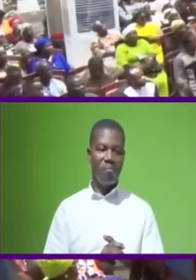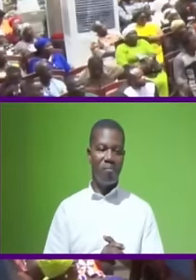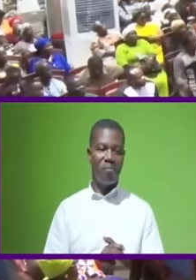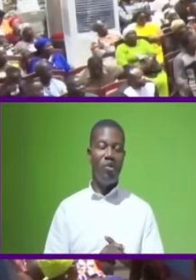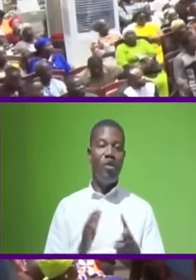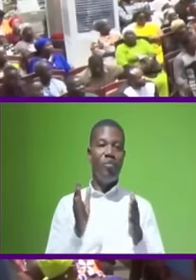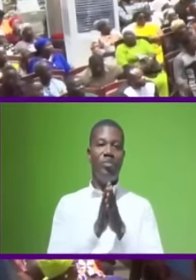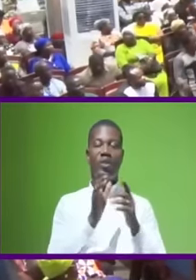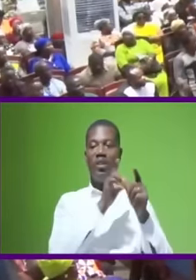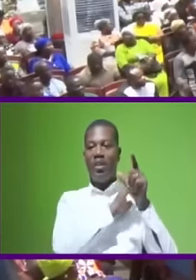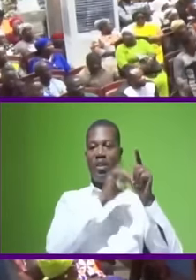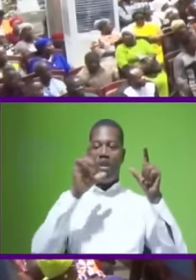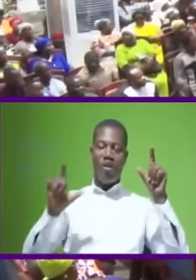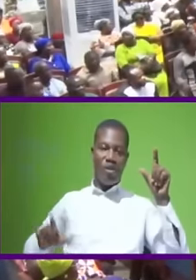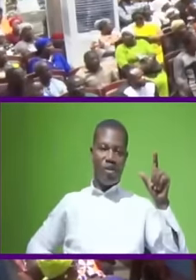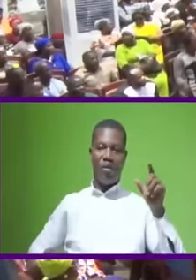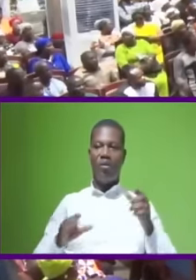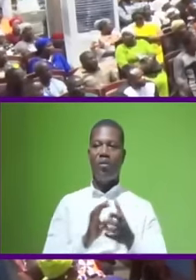Praise the Lord.